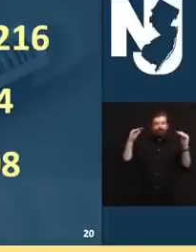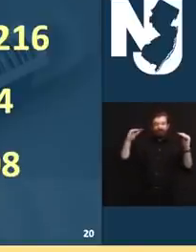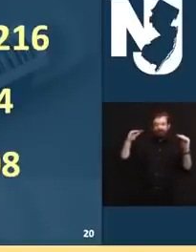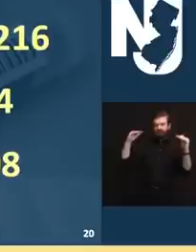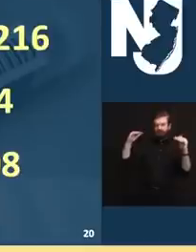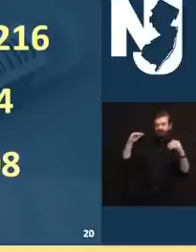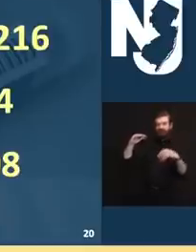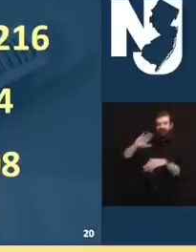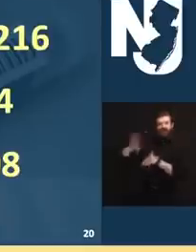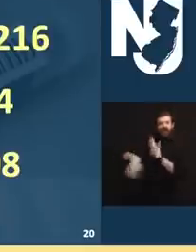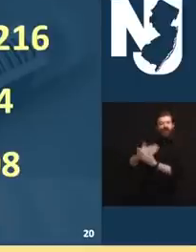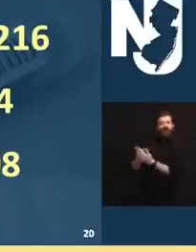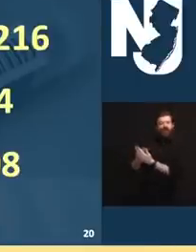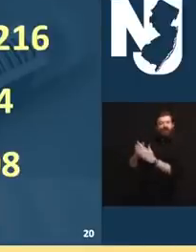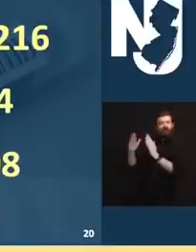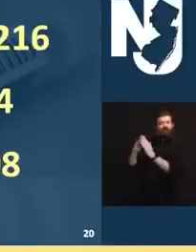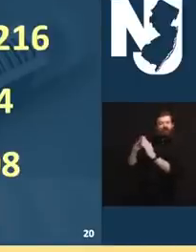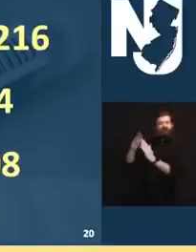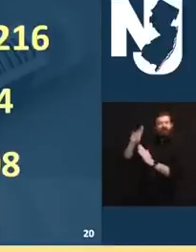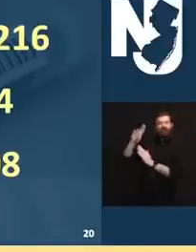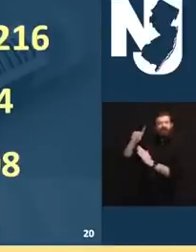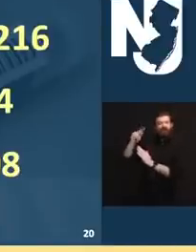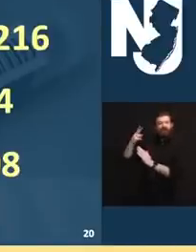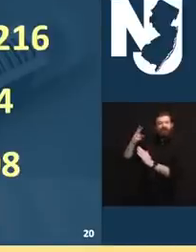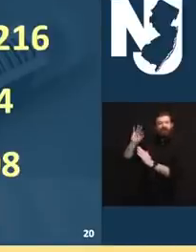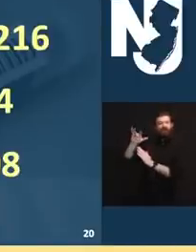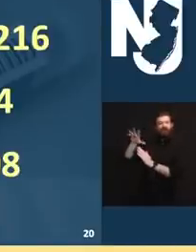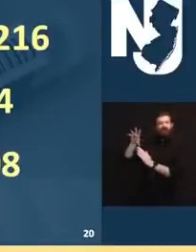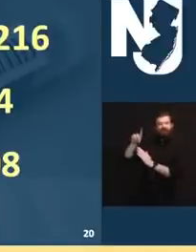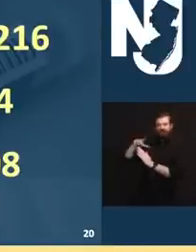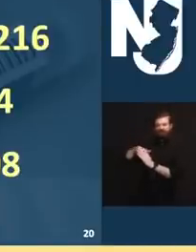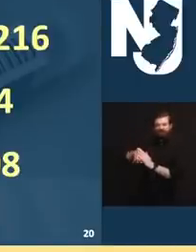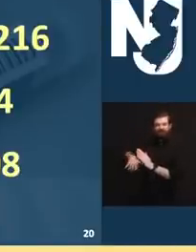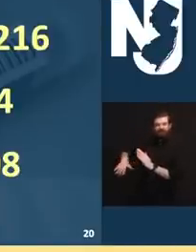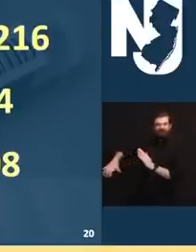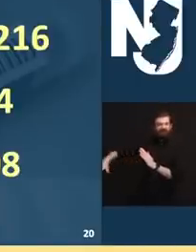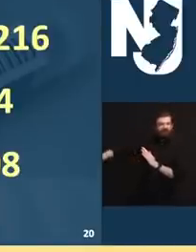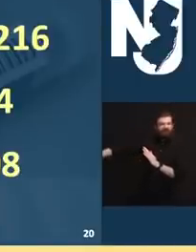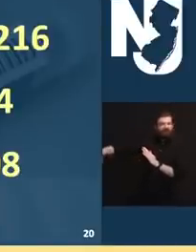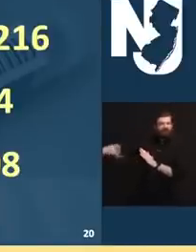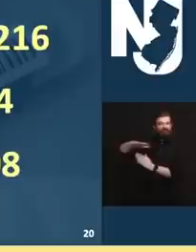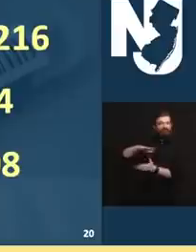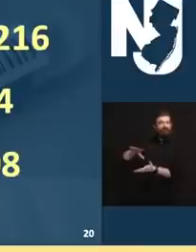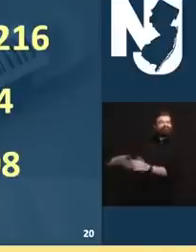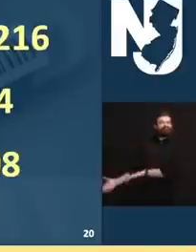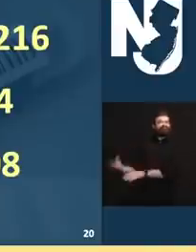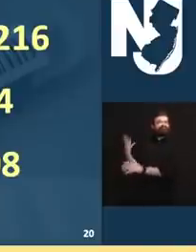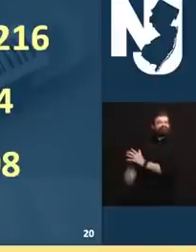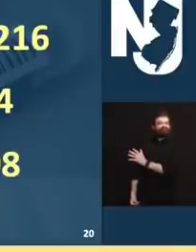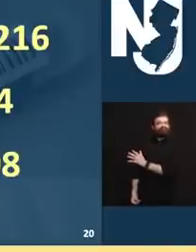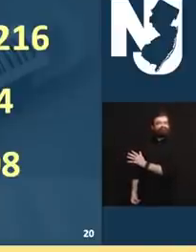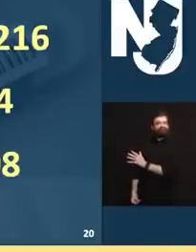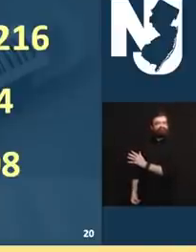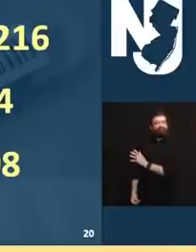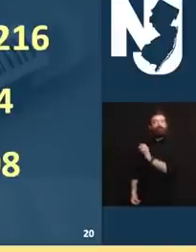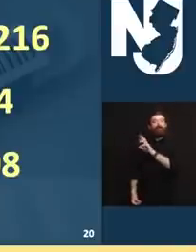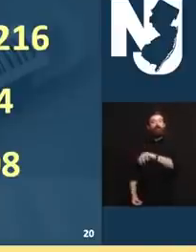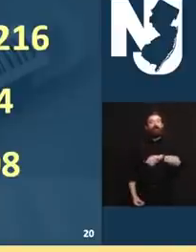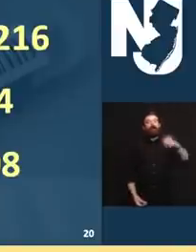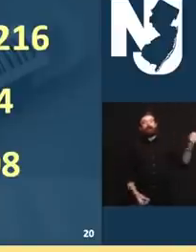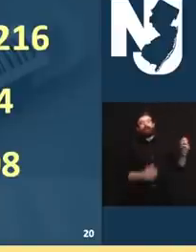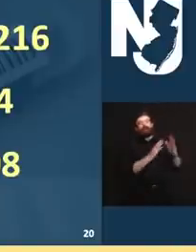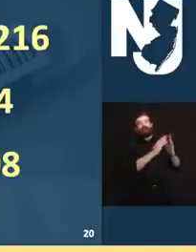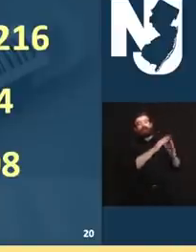in Morris County, or Hopewell Township in Mercer County, or Cinnaminson in Burlington County, or Hamilton